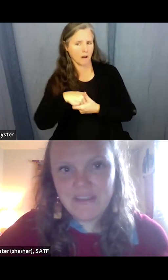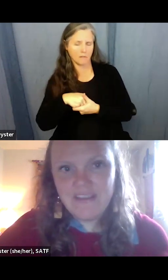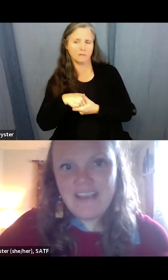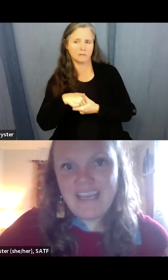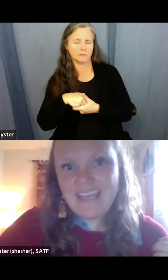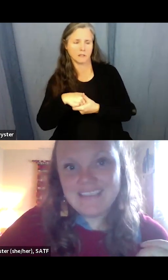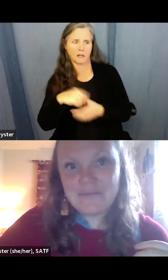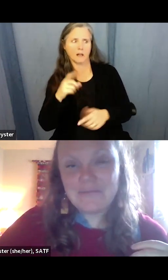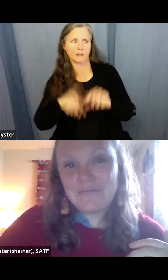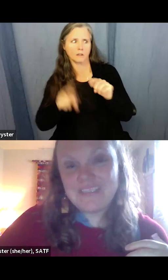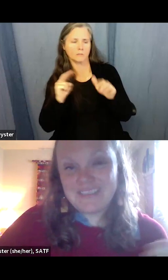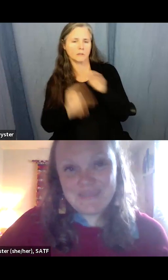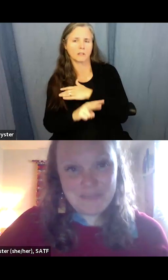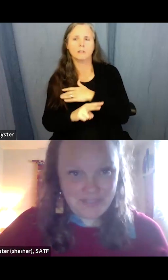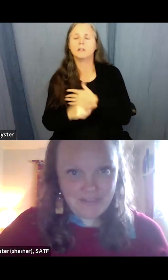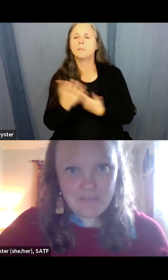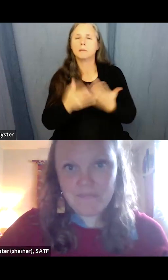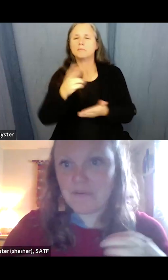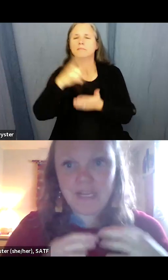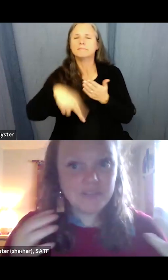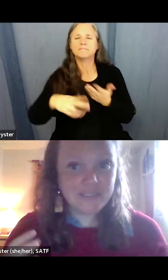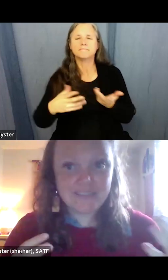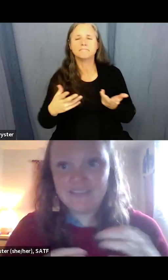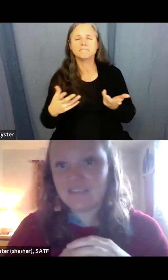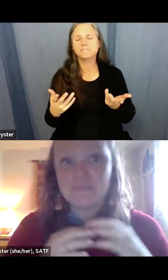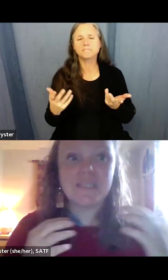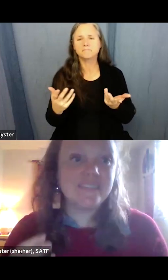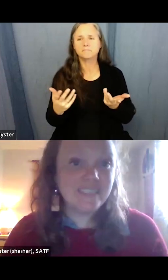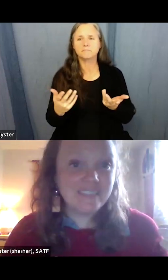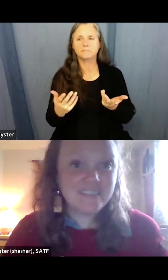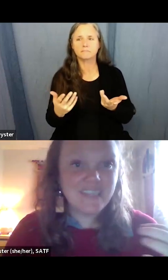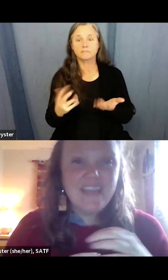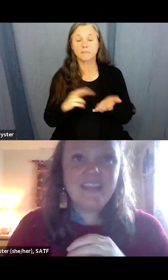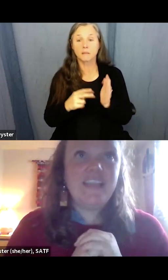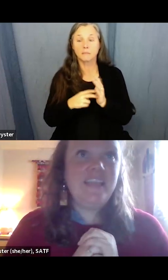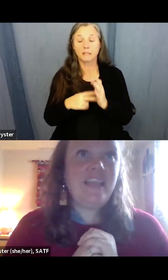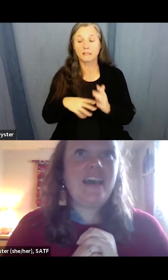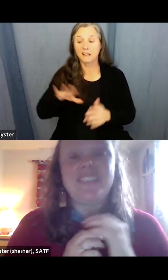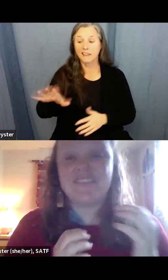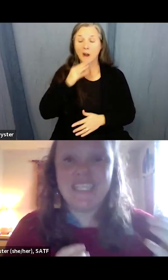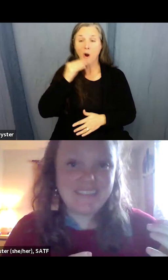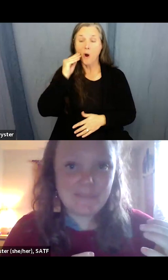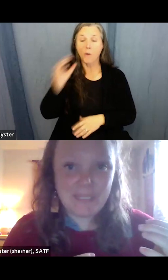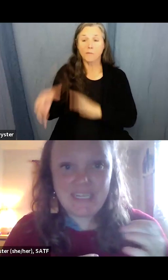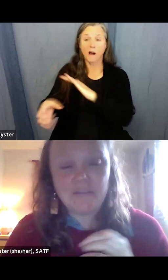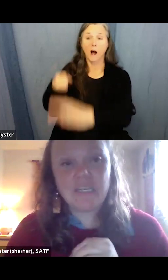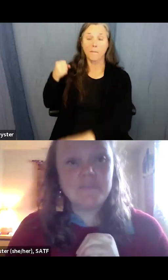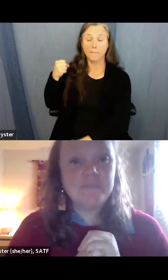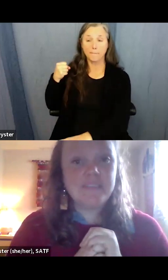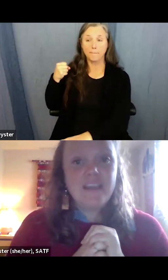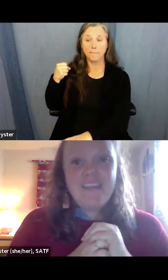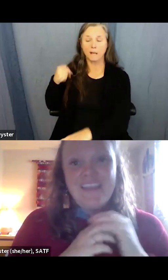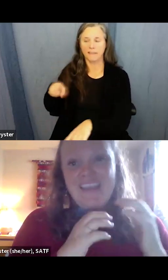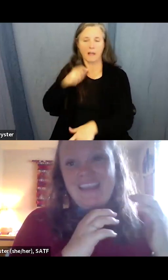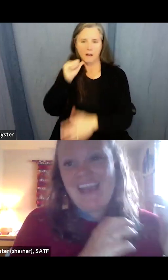them and the systems fail them for whatever reason, the complexities, they have different anticipated